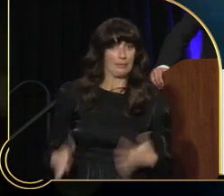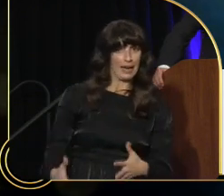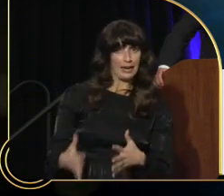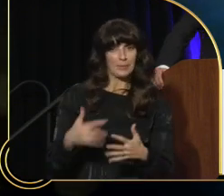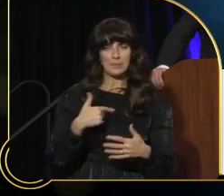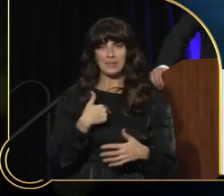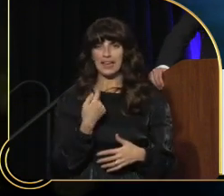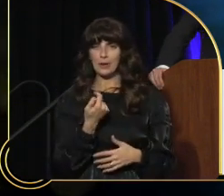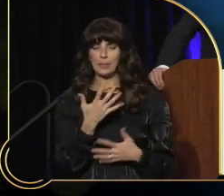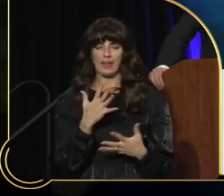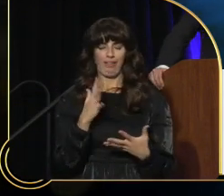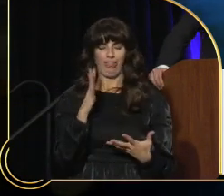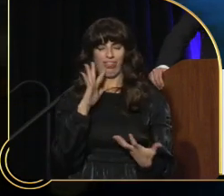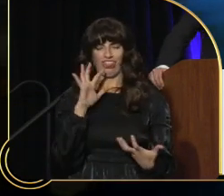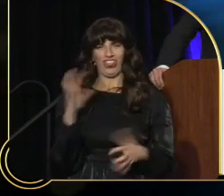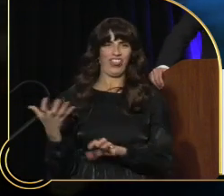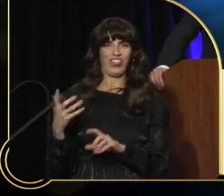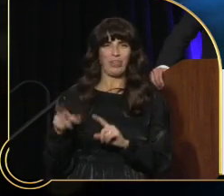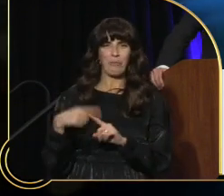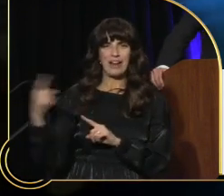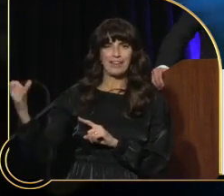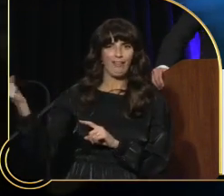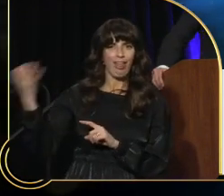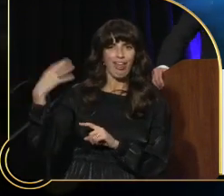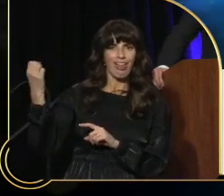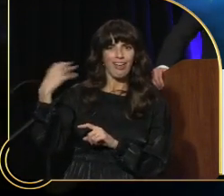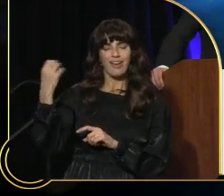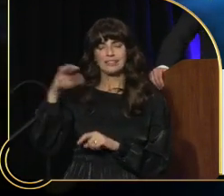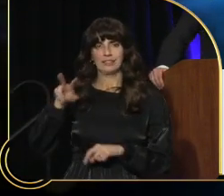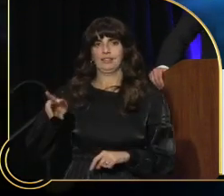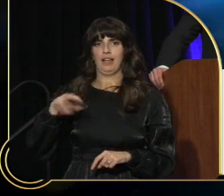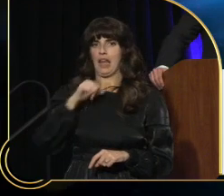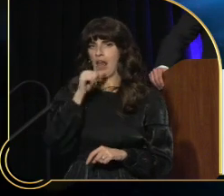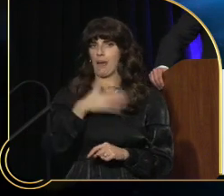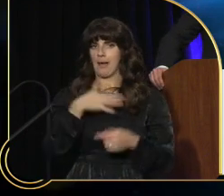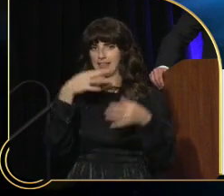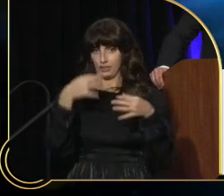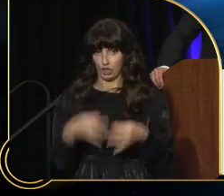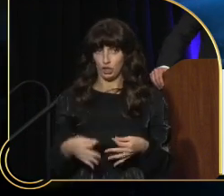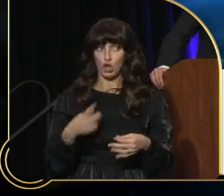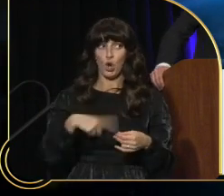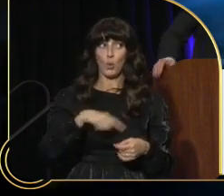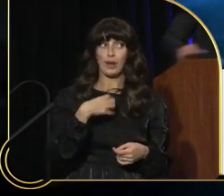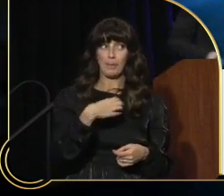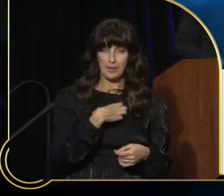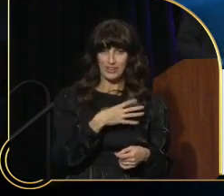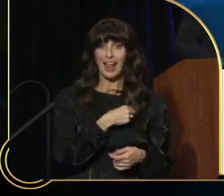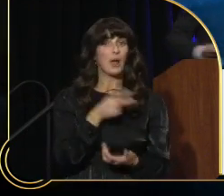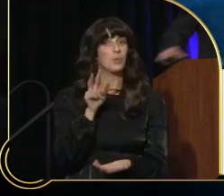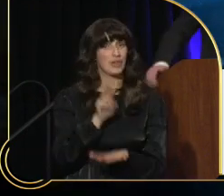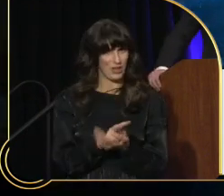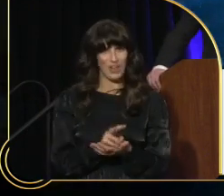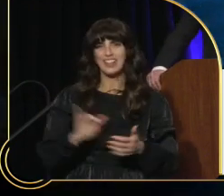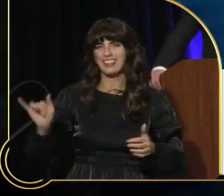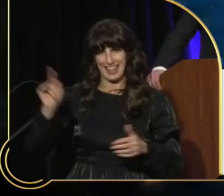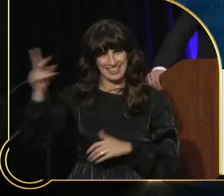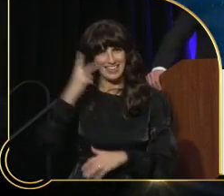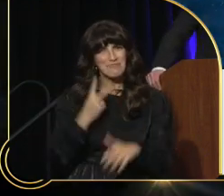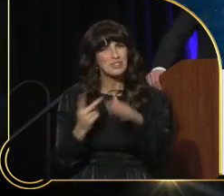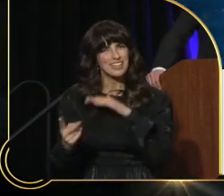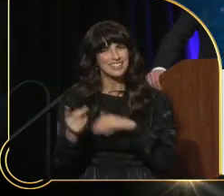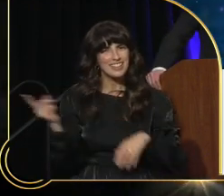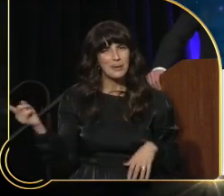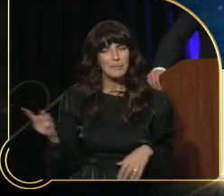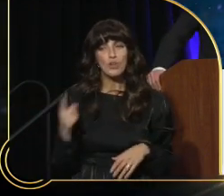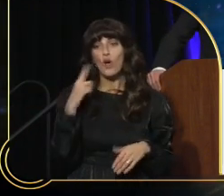a little bit thrown off at the time, and it wasn't my decision, and we did appeal and we did lose the case, just as he said. And for